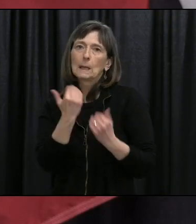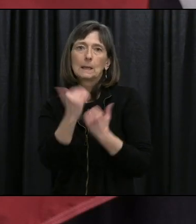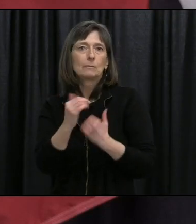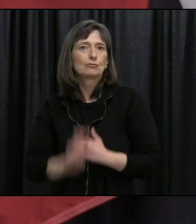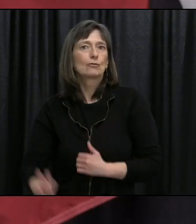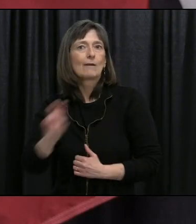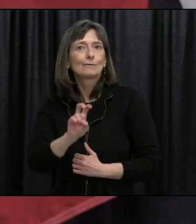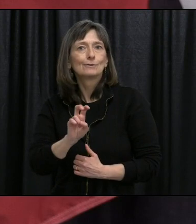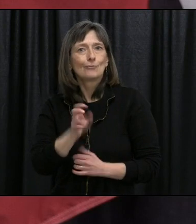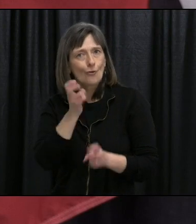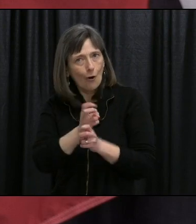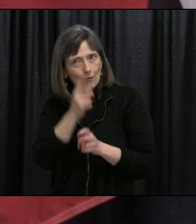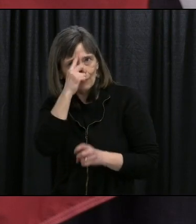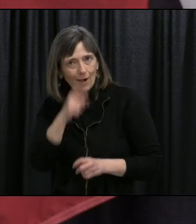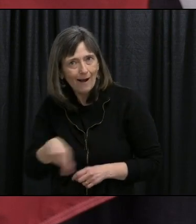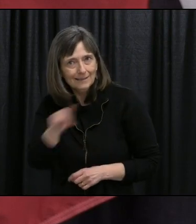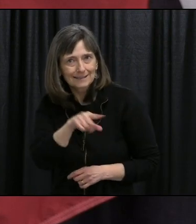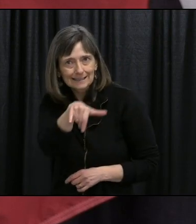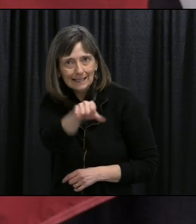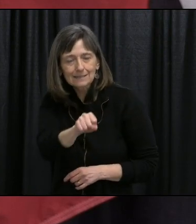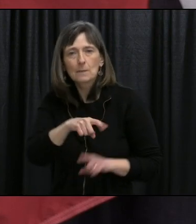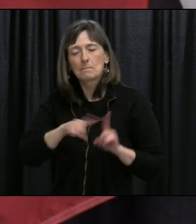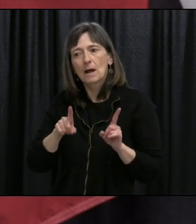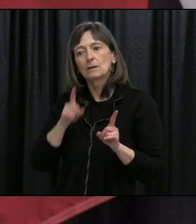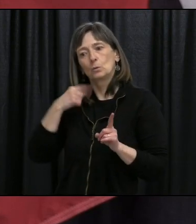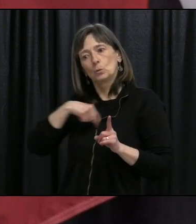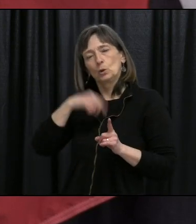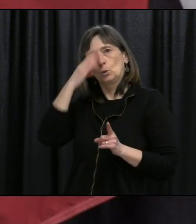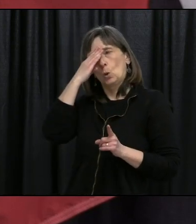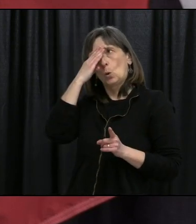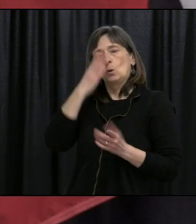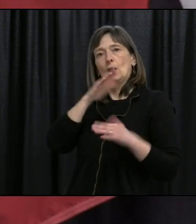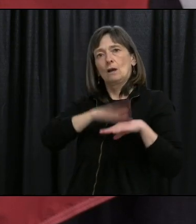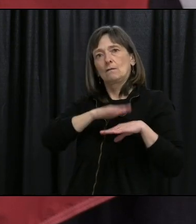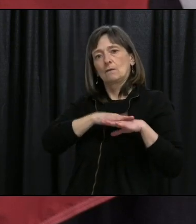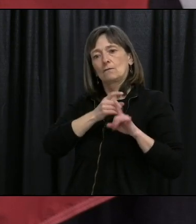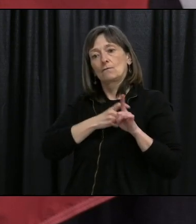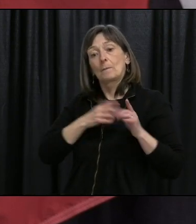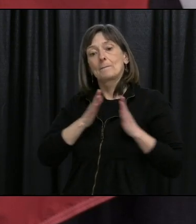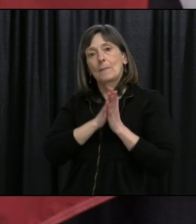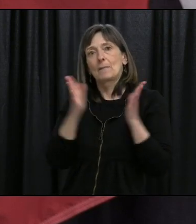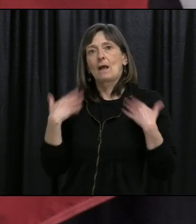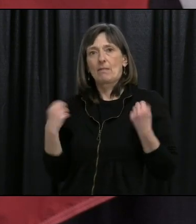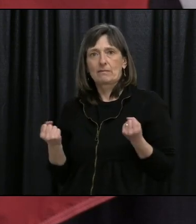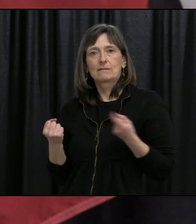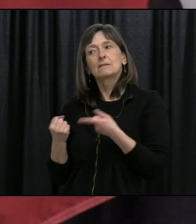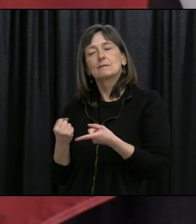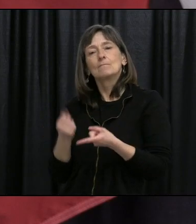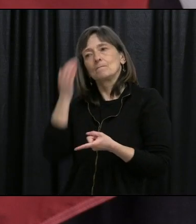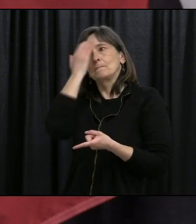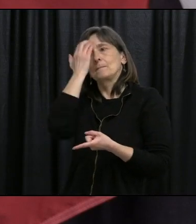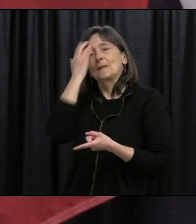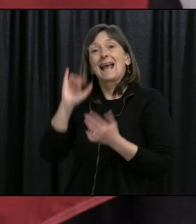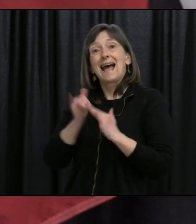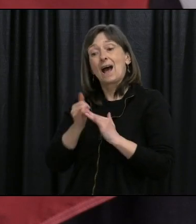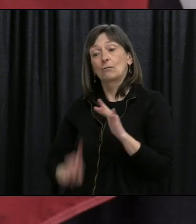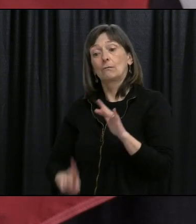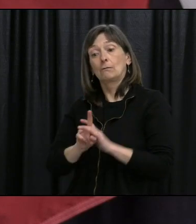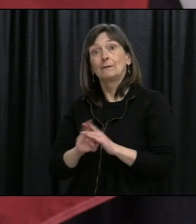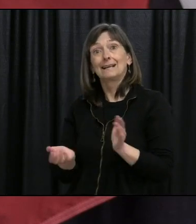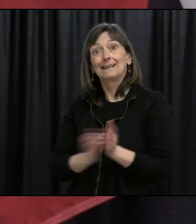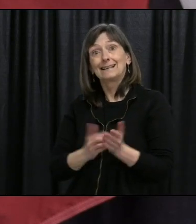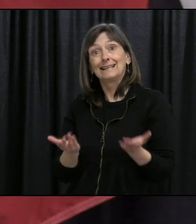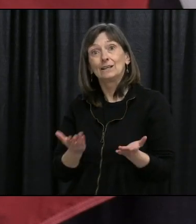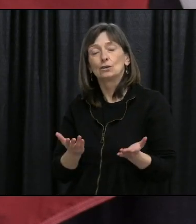and Labradorians, but all of this is based on measures and advice that will come from public health officials. This is just something that's in